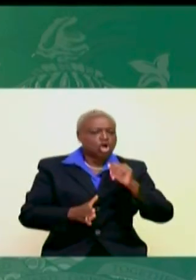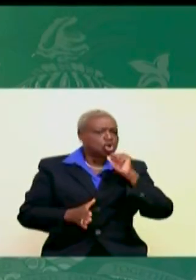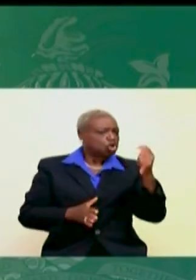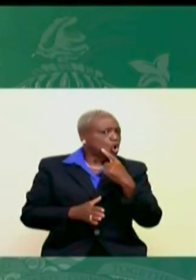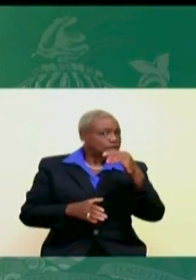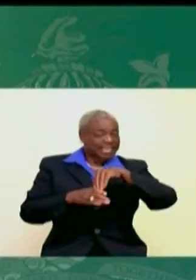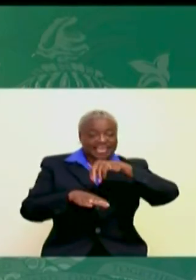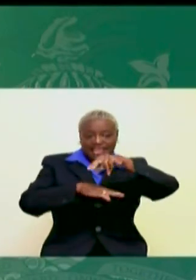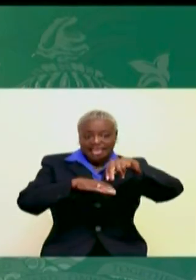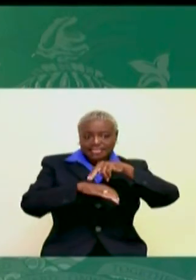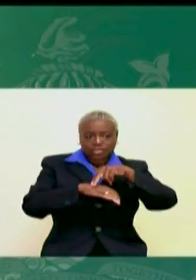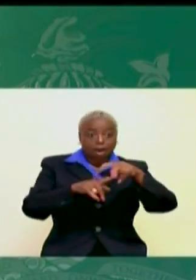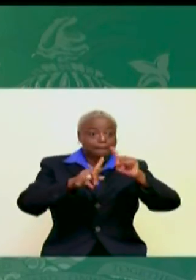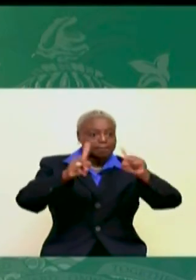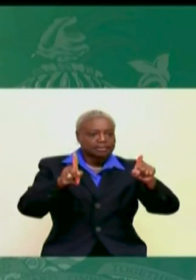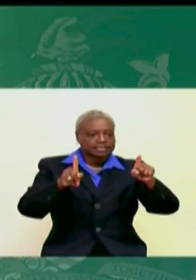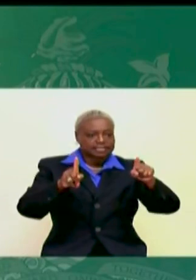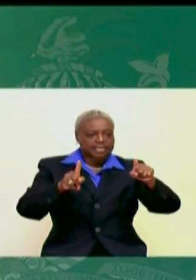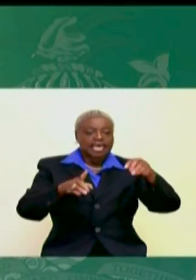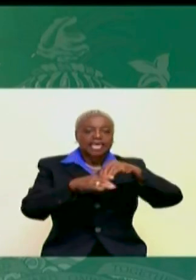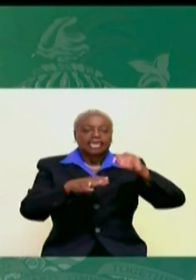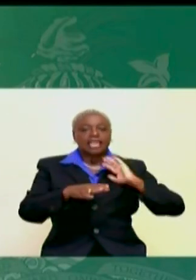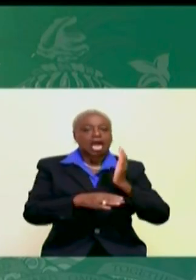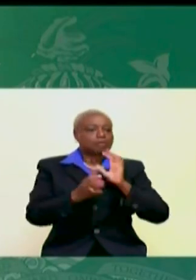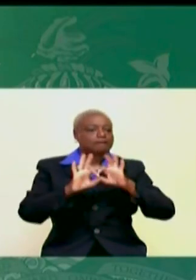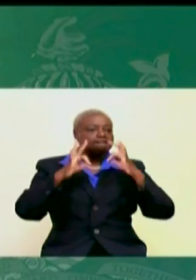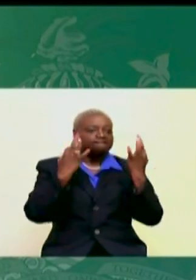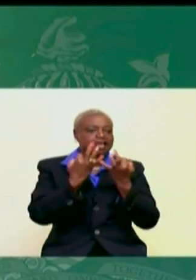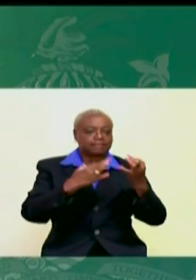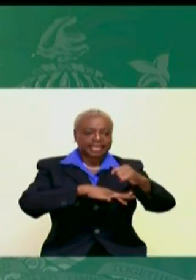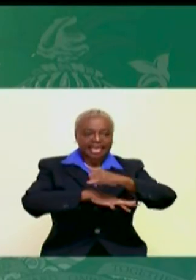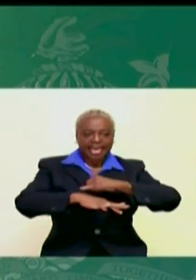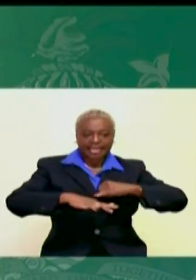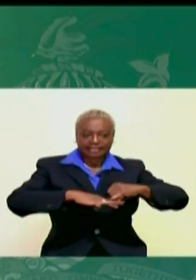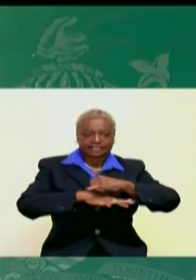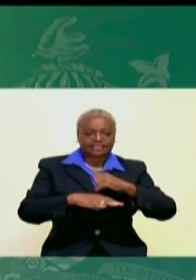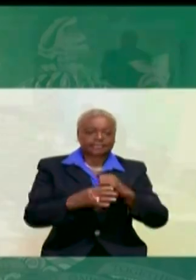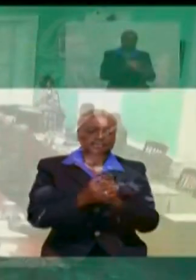Nassau, but in our Family Islands.